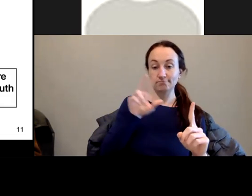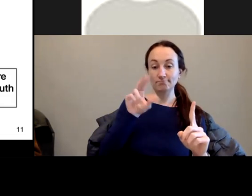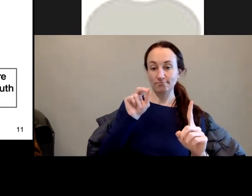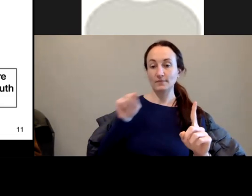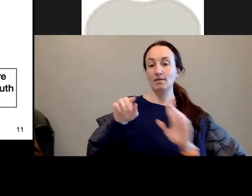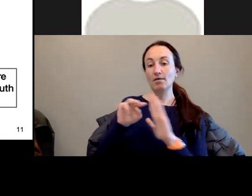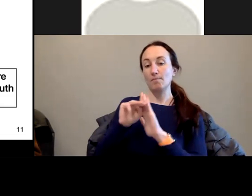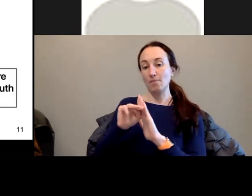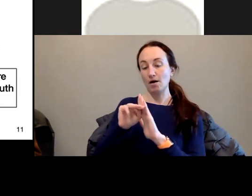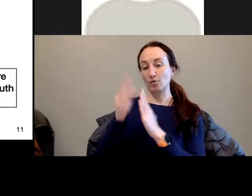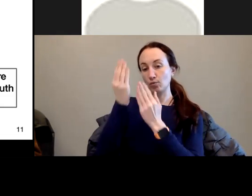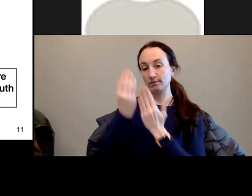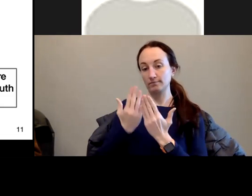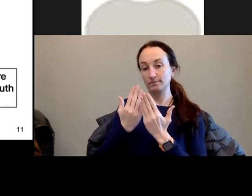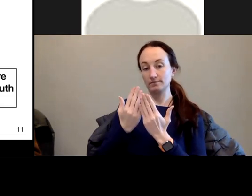of